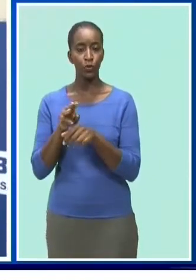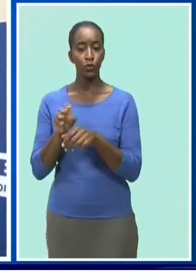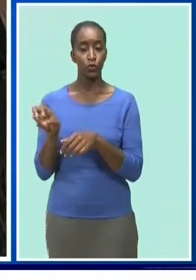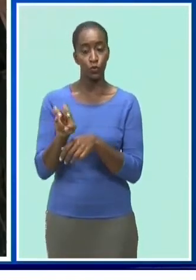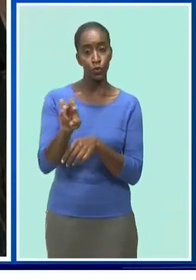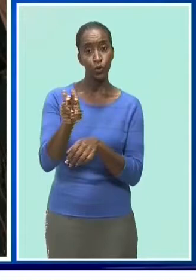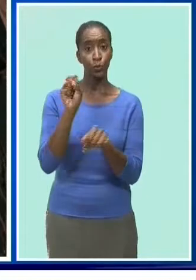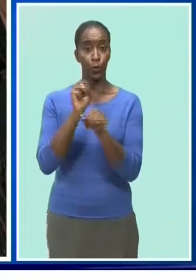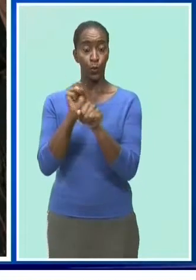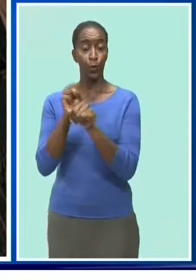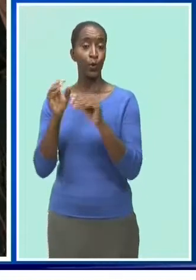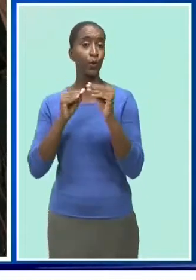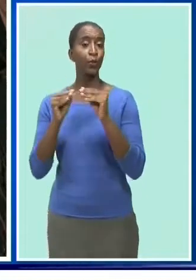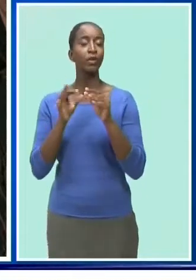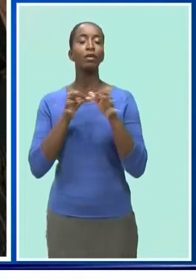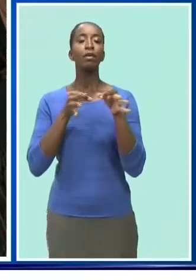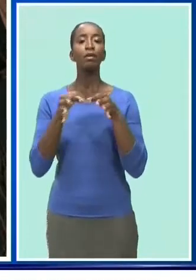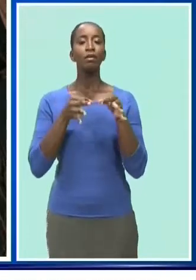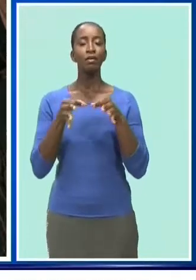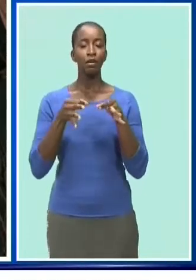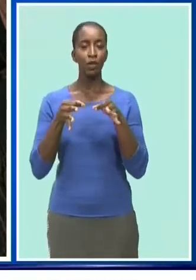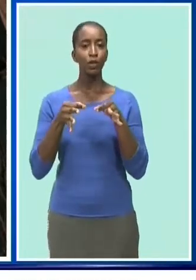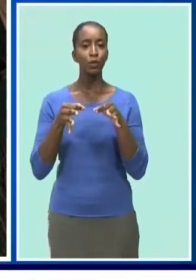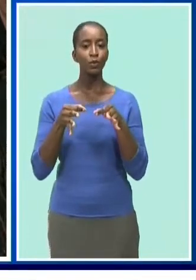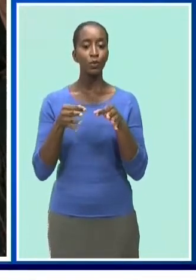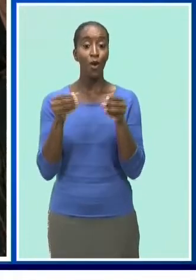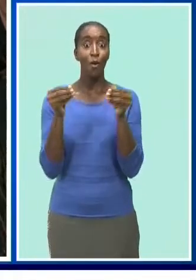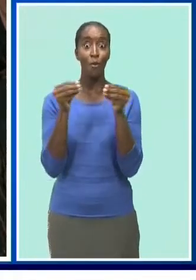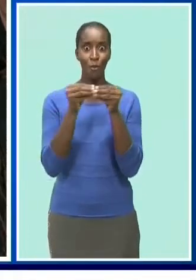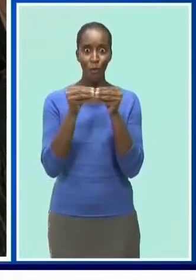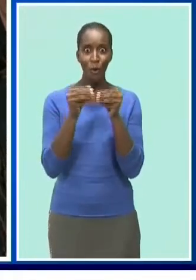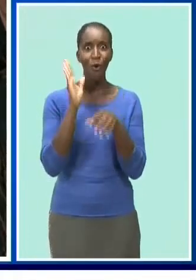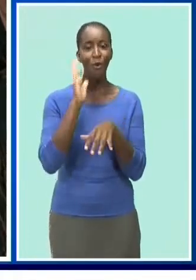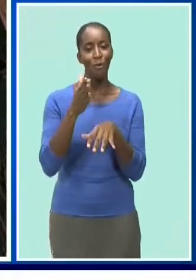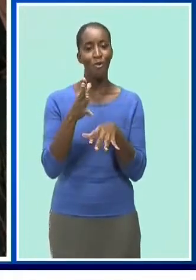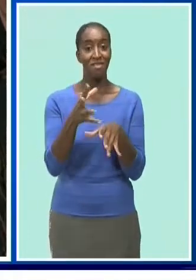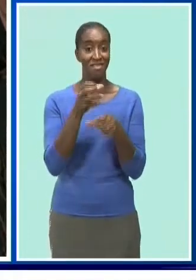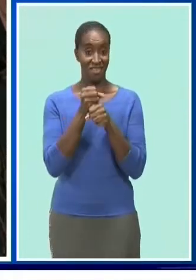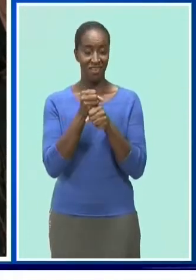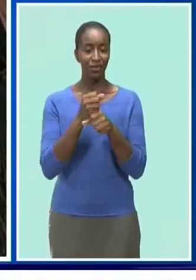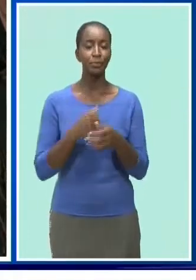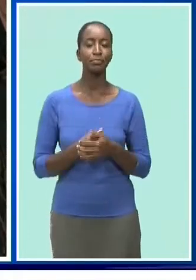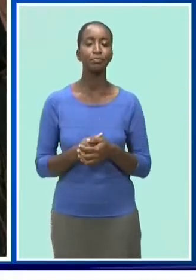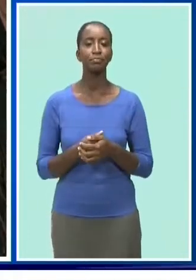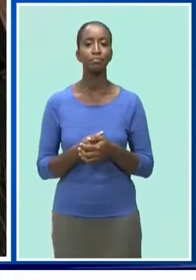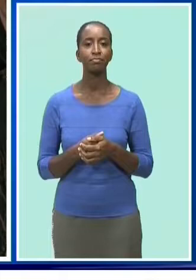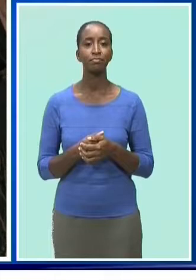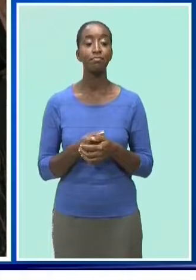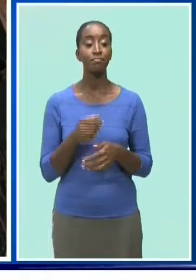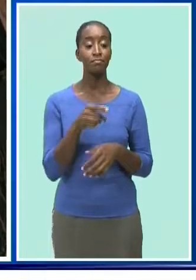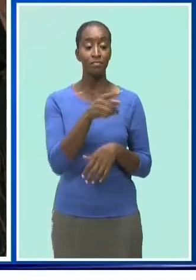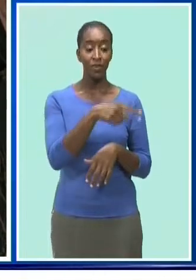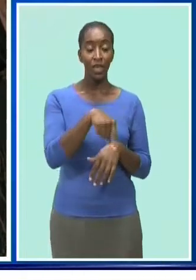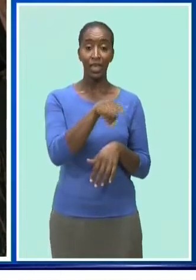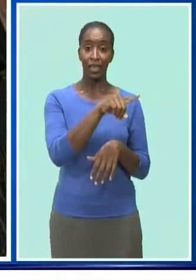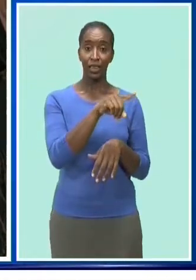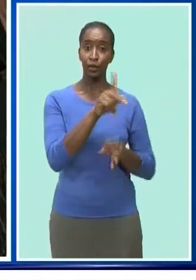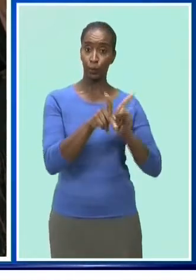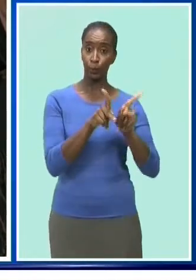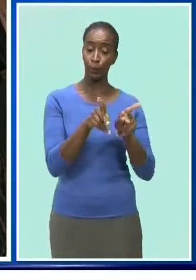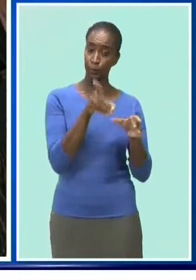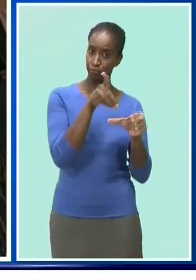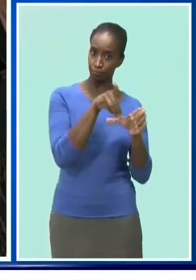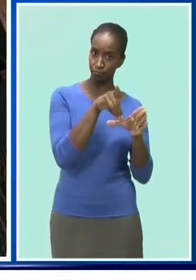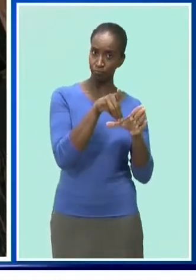are coming. In keeping with its mandate to facilitate the traveling public, including persons with